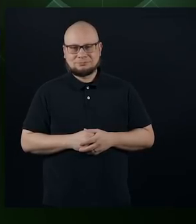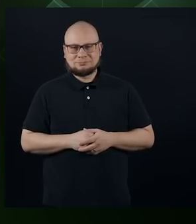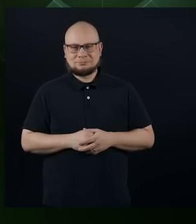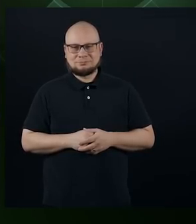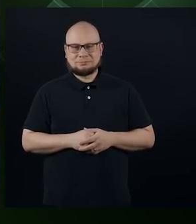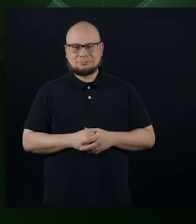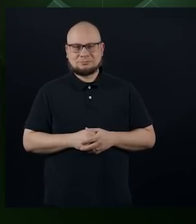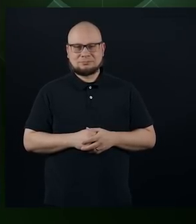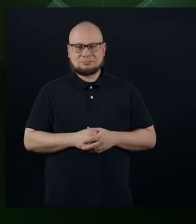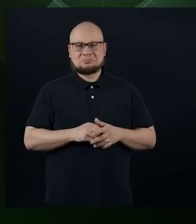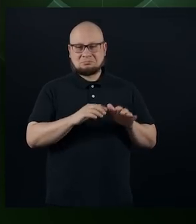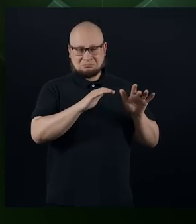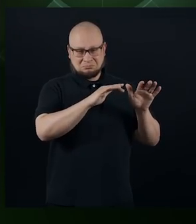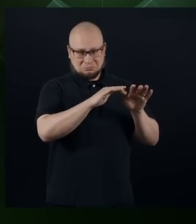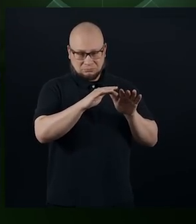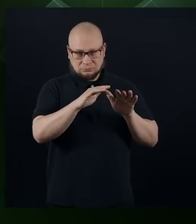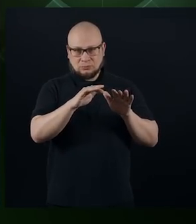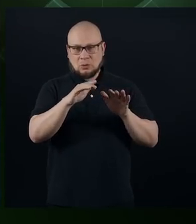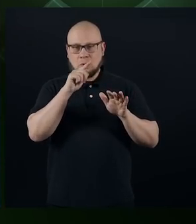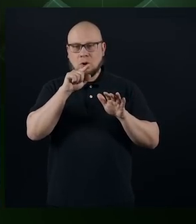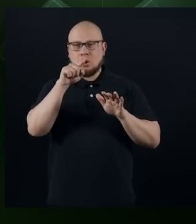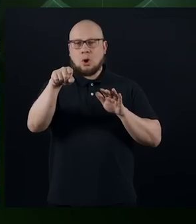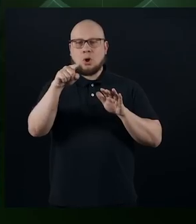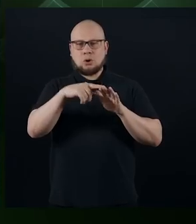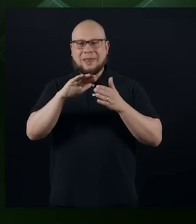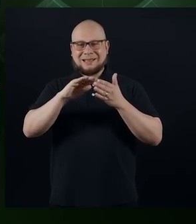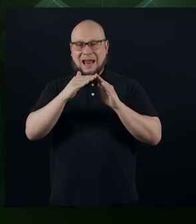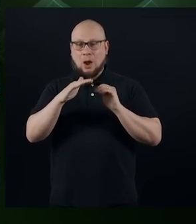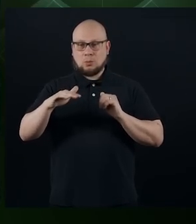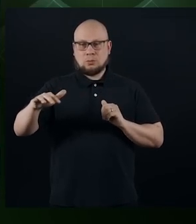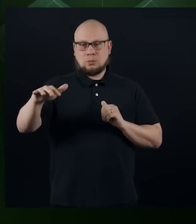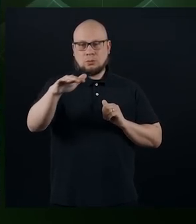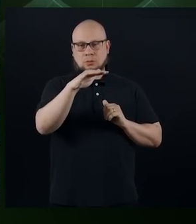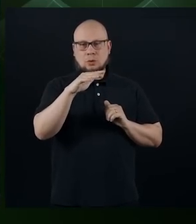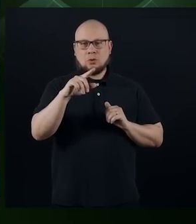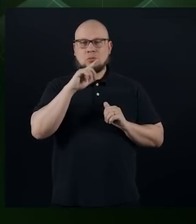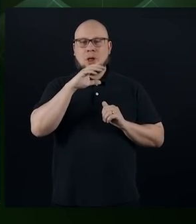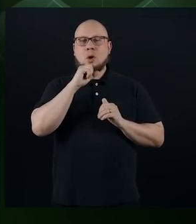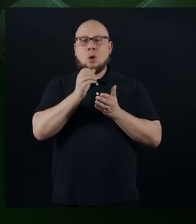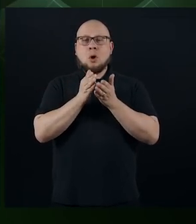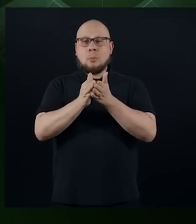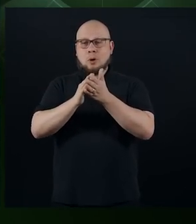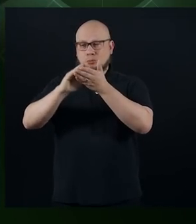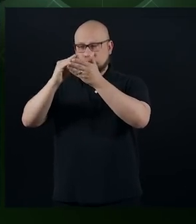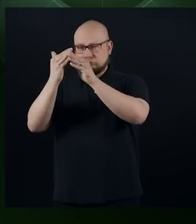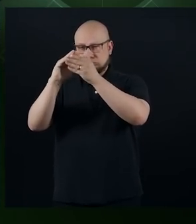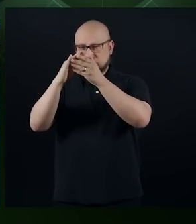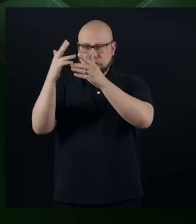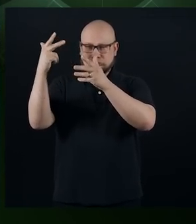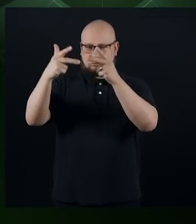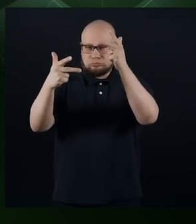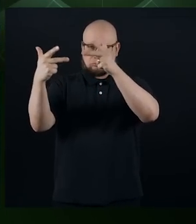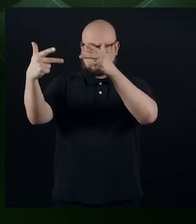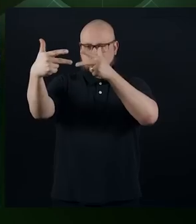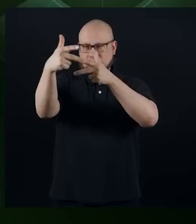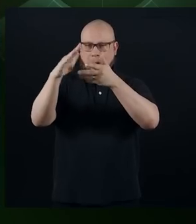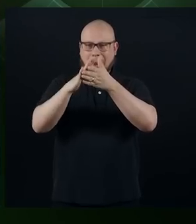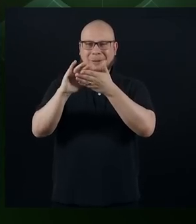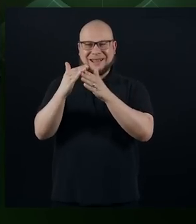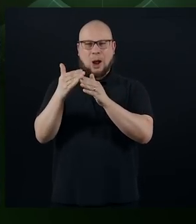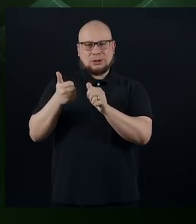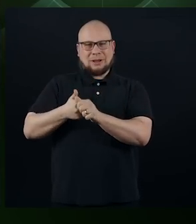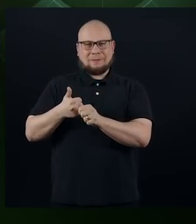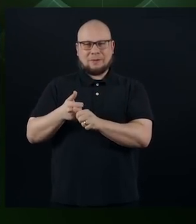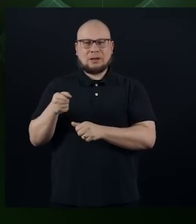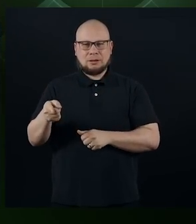Until eventually you emerge into Sailor's Grave, this shipwrecked town where damned sailors await rescue from the ferryman. And